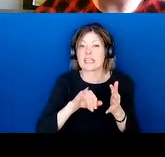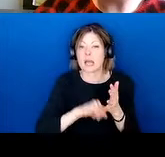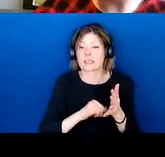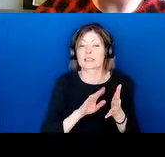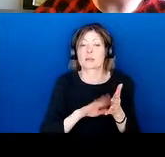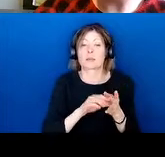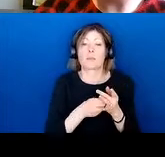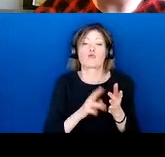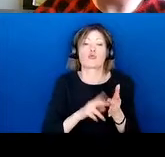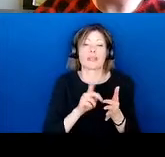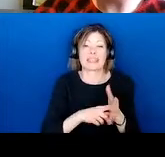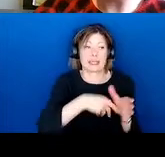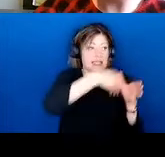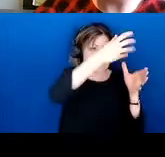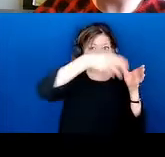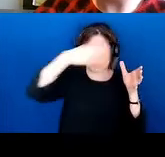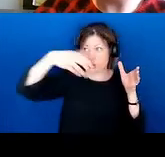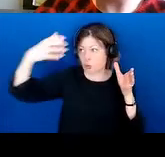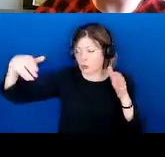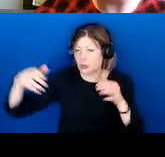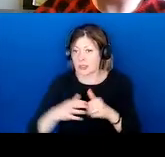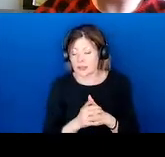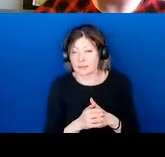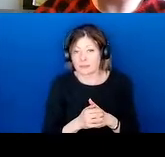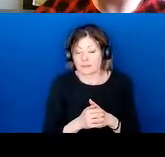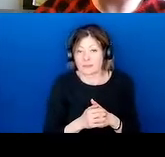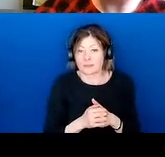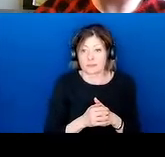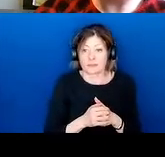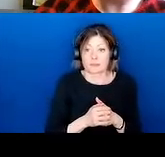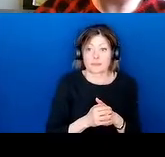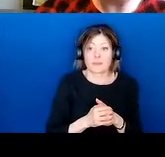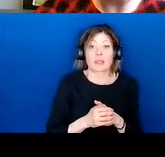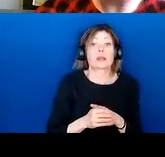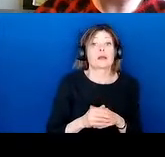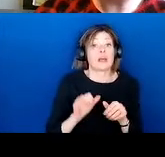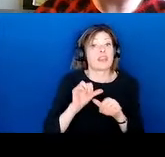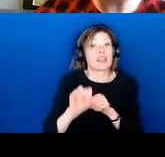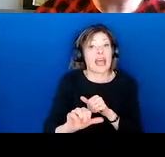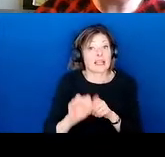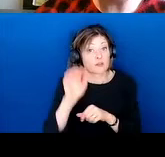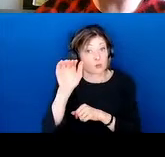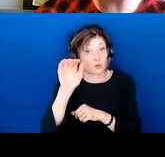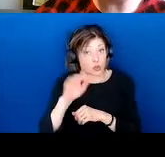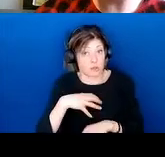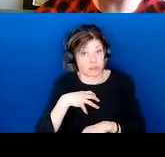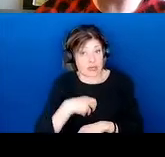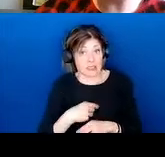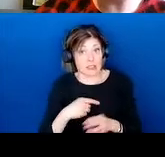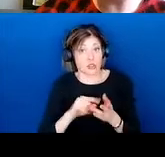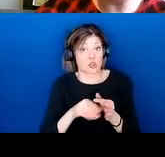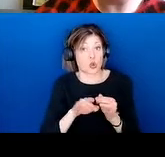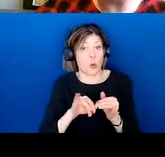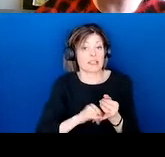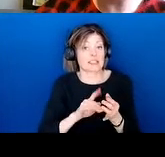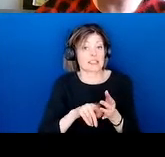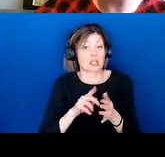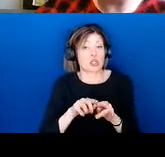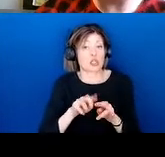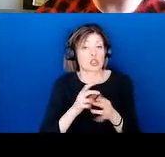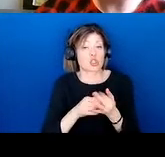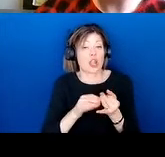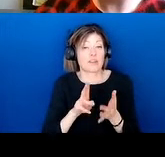It was much admired, including by future 3rd President Thomas Jefferson, who described it succinctly